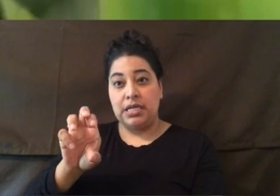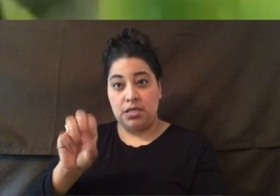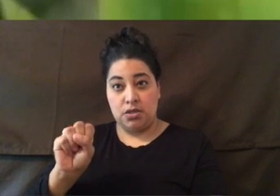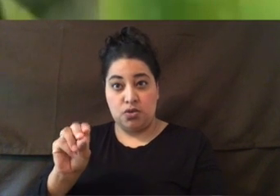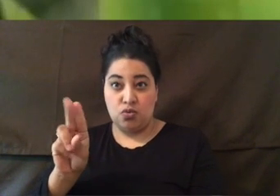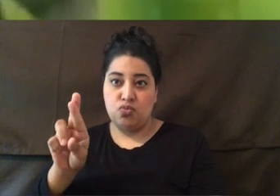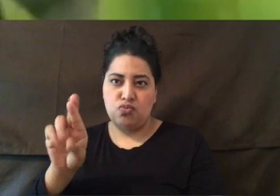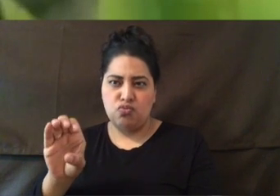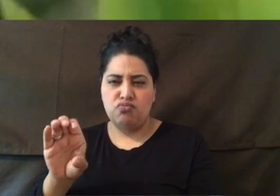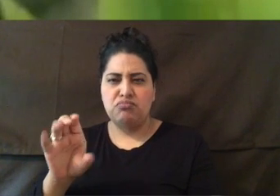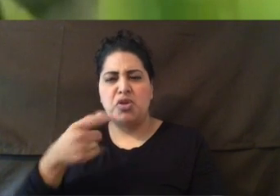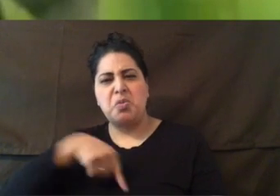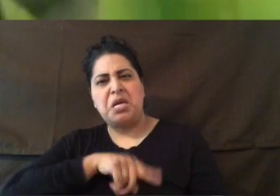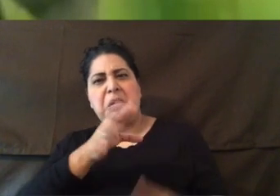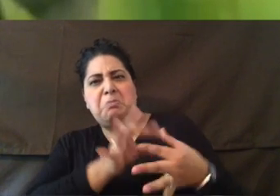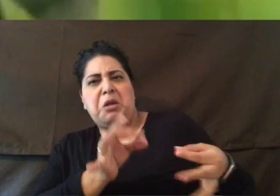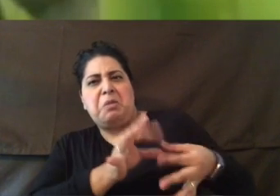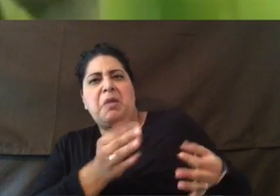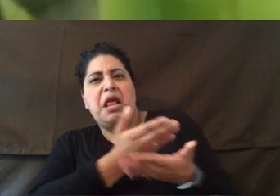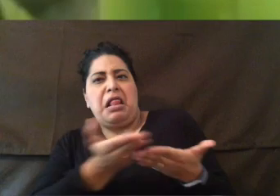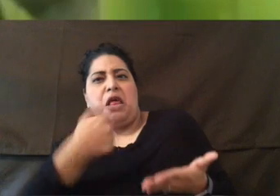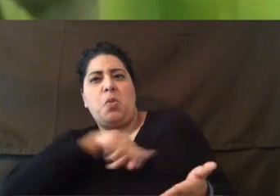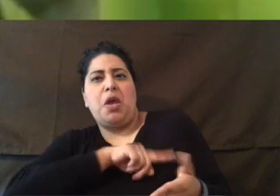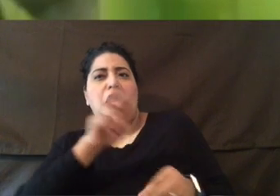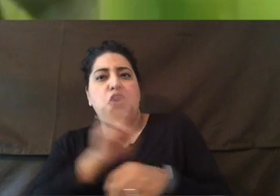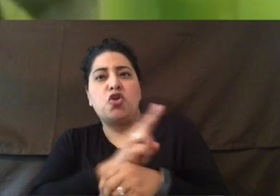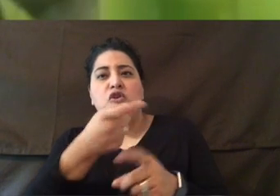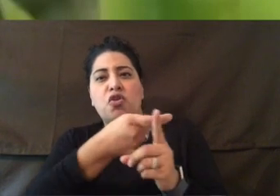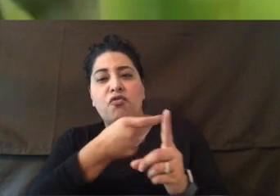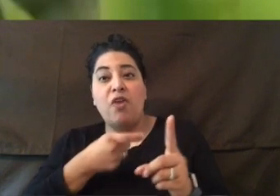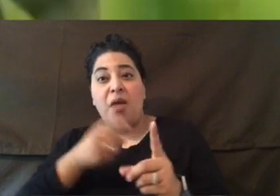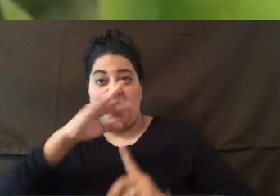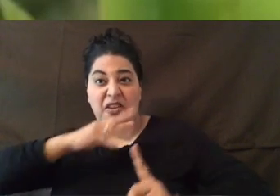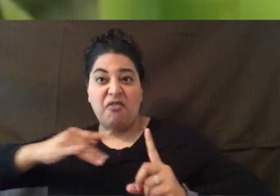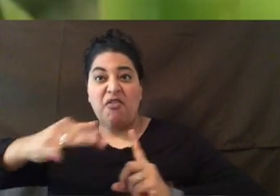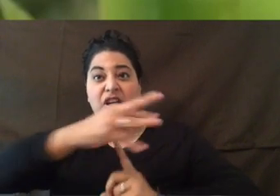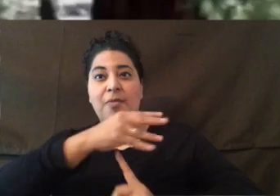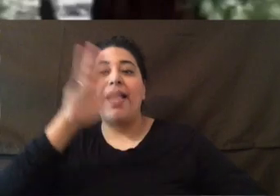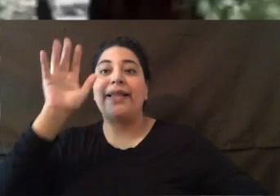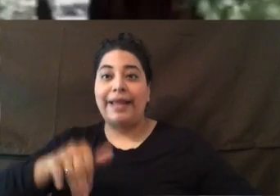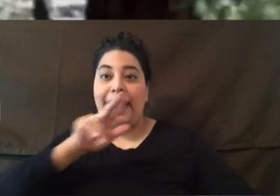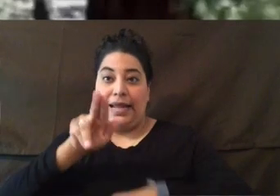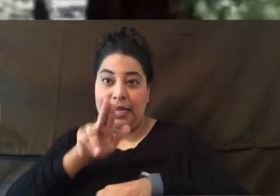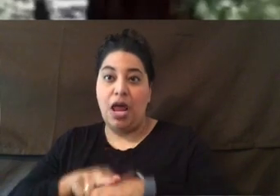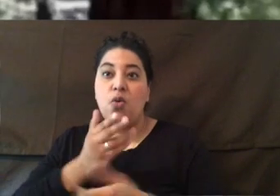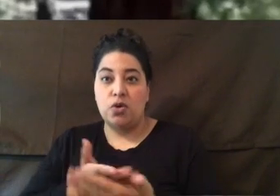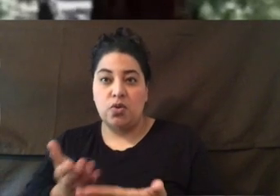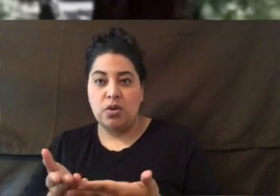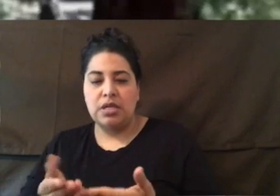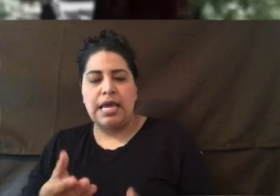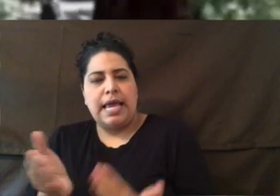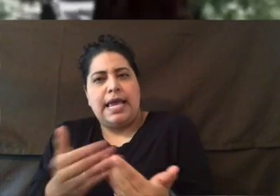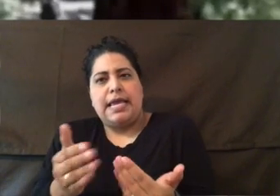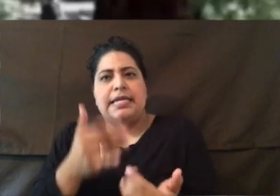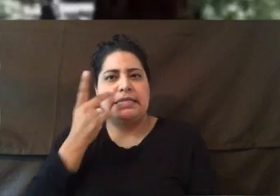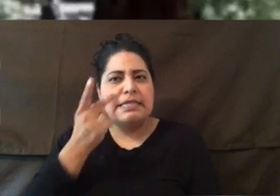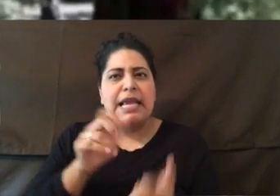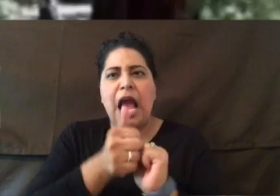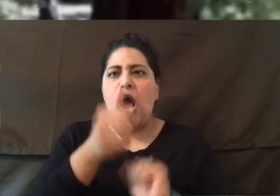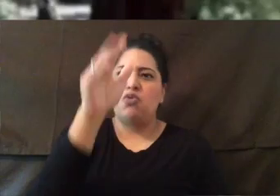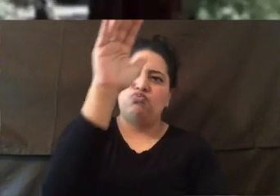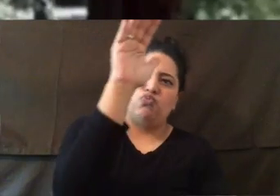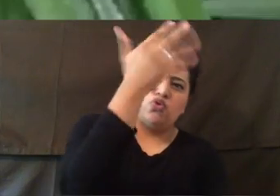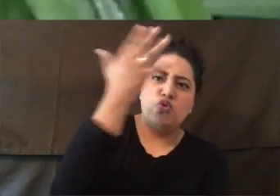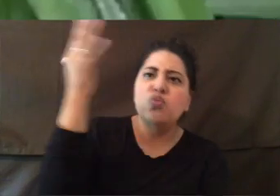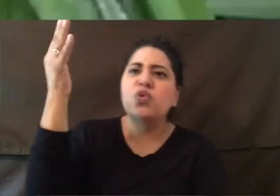mentioned, things we use from the natural environment are natural resources. It's easy to think of things such